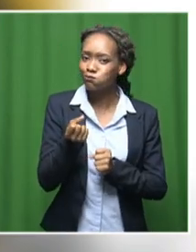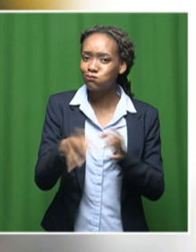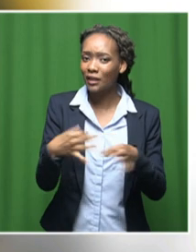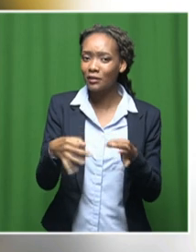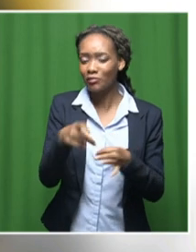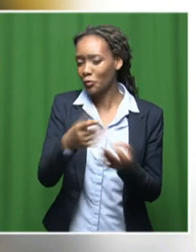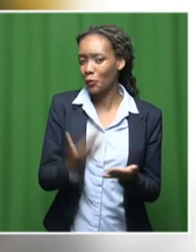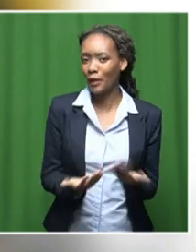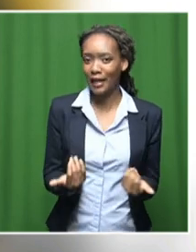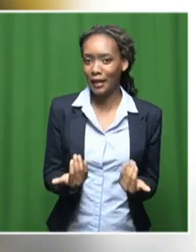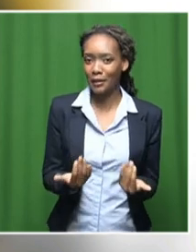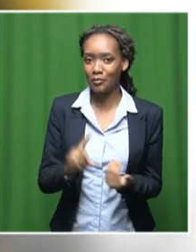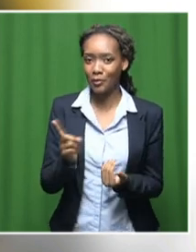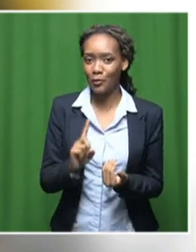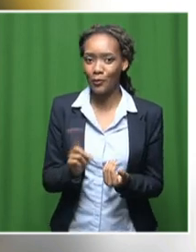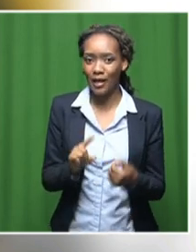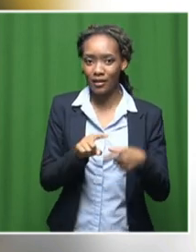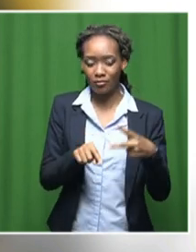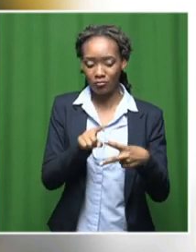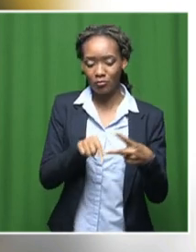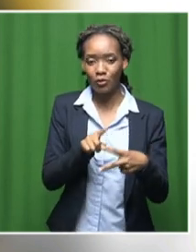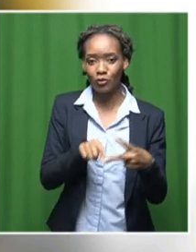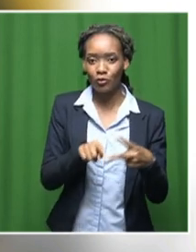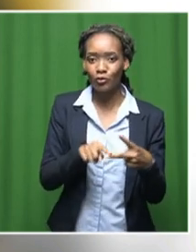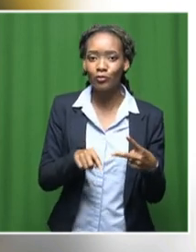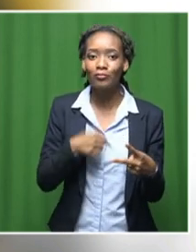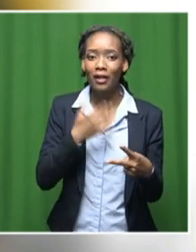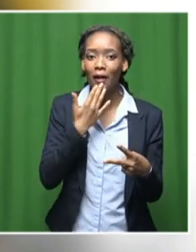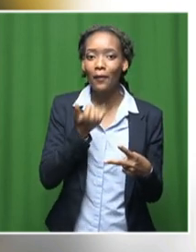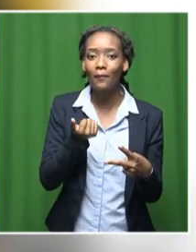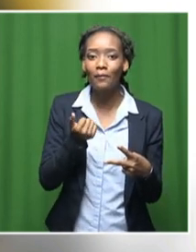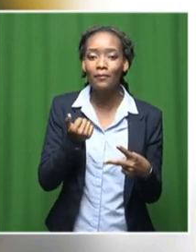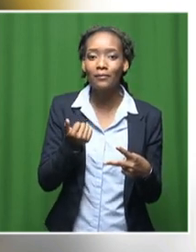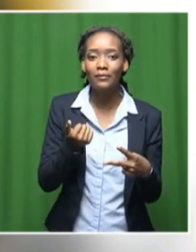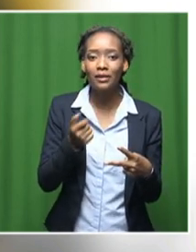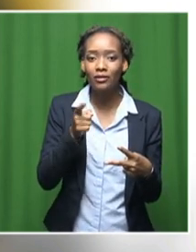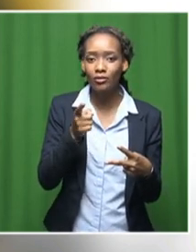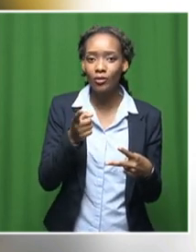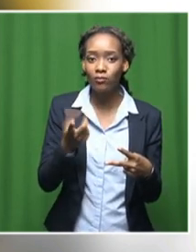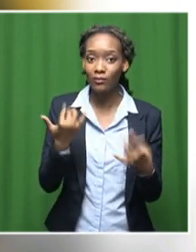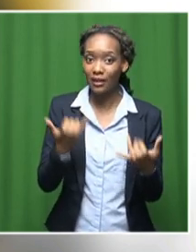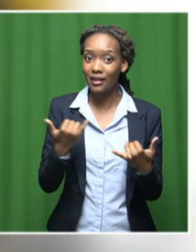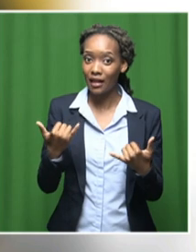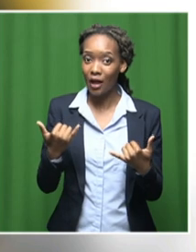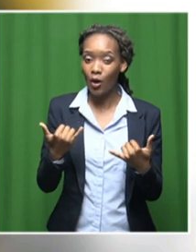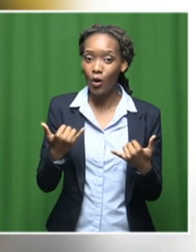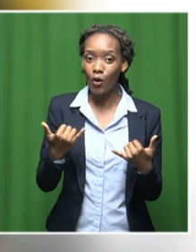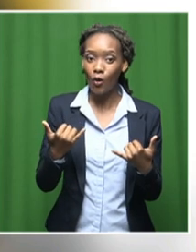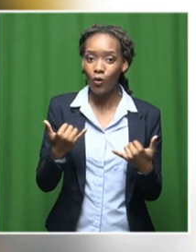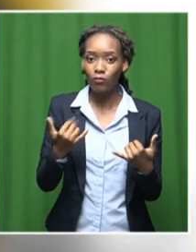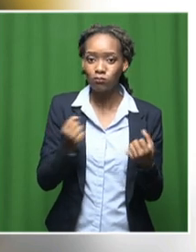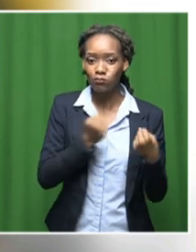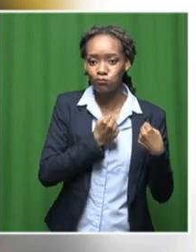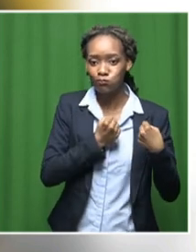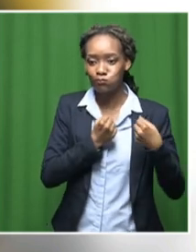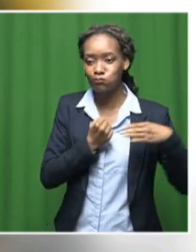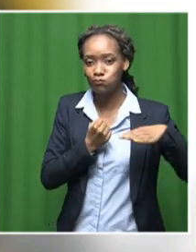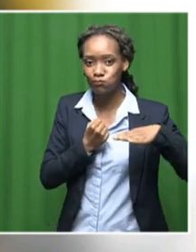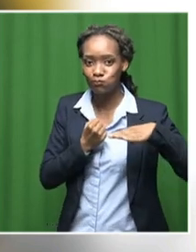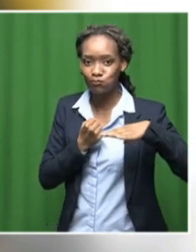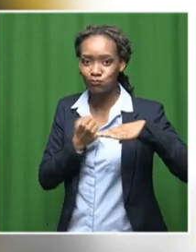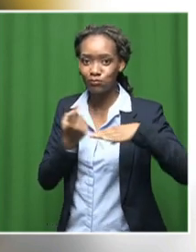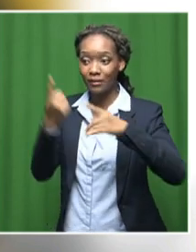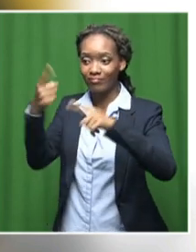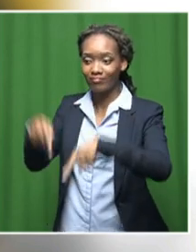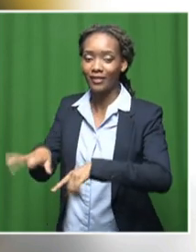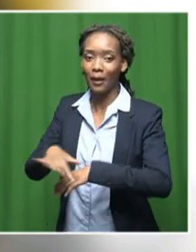expect, Theodore Jantjies and Maurice Page joined us on the line because they're on the road on their way to the Baxter. Gentlemen, a